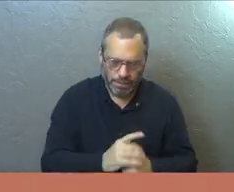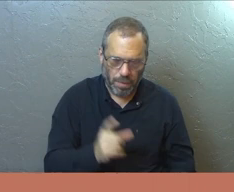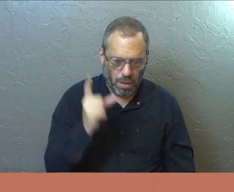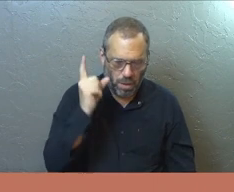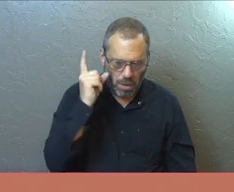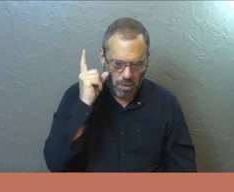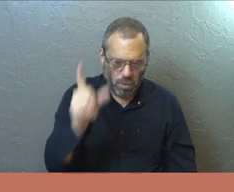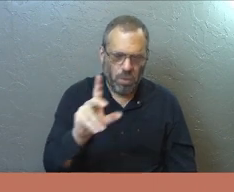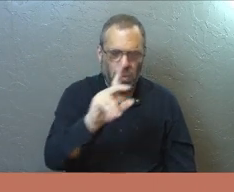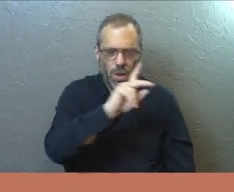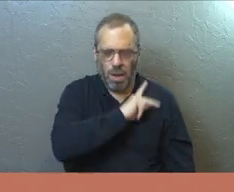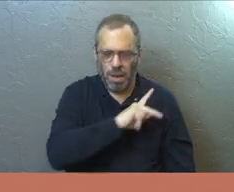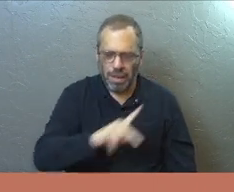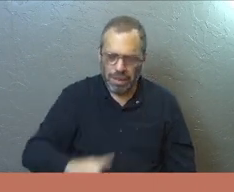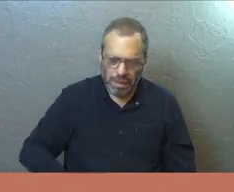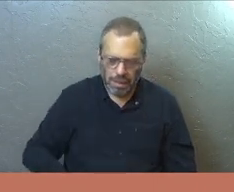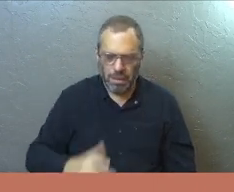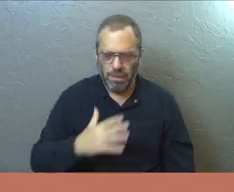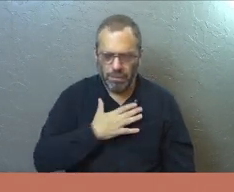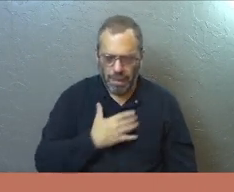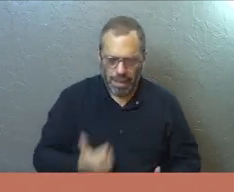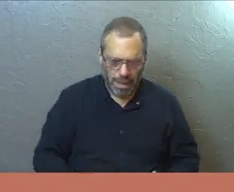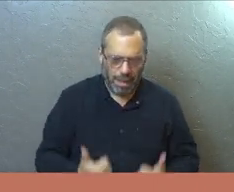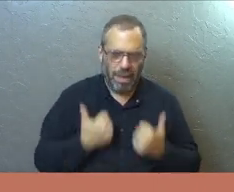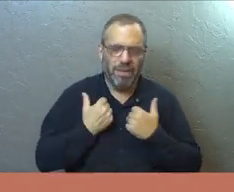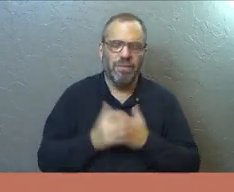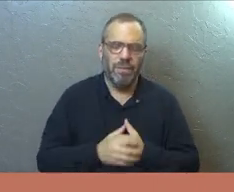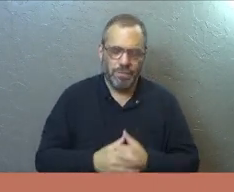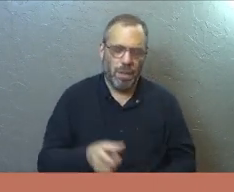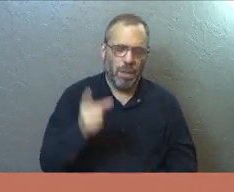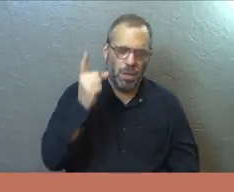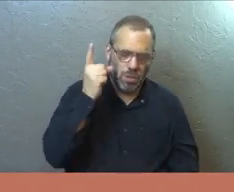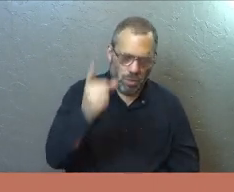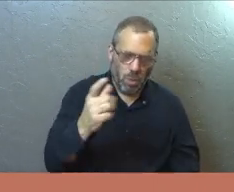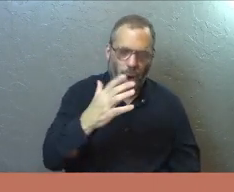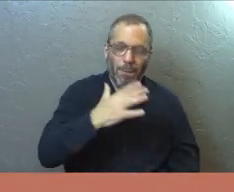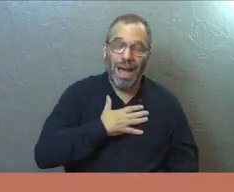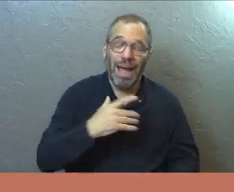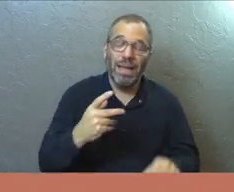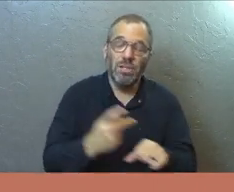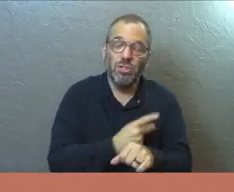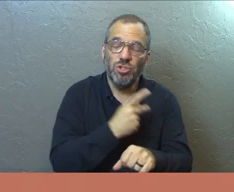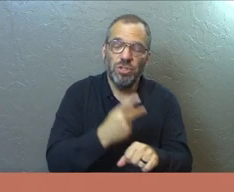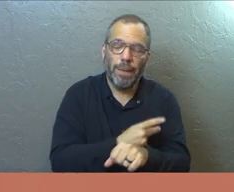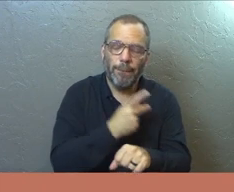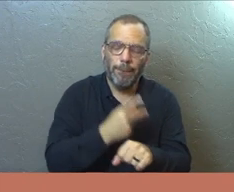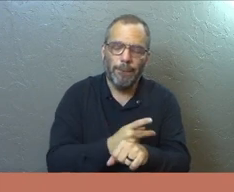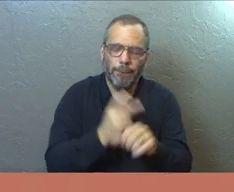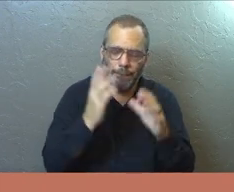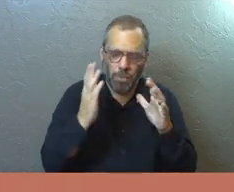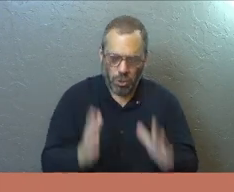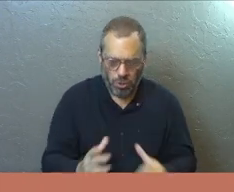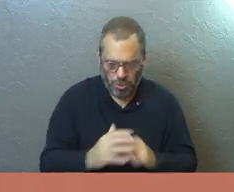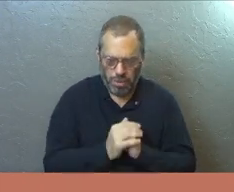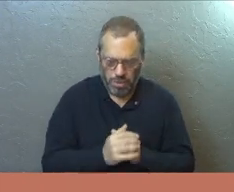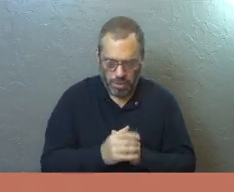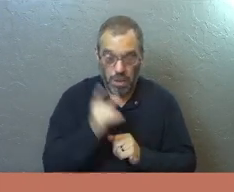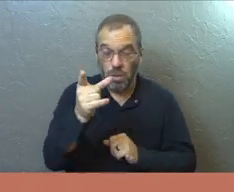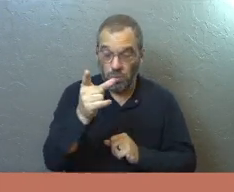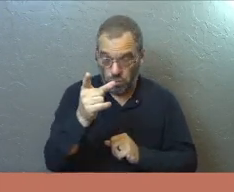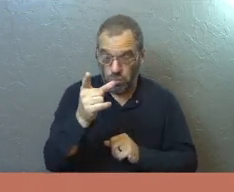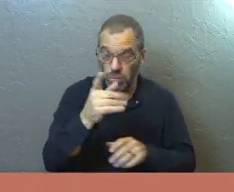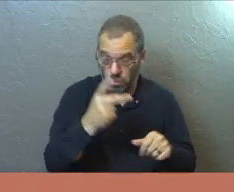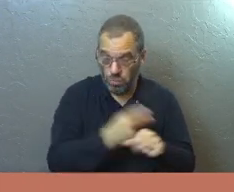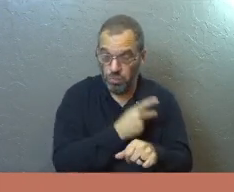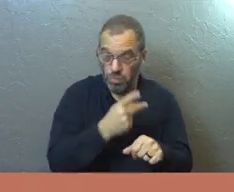You are king of my life. You are my shepherd. would you shepherd